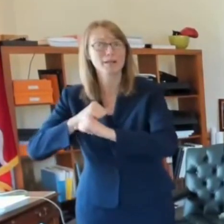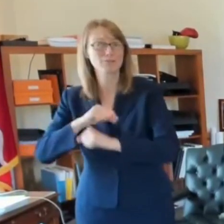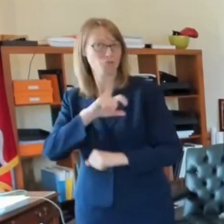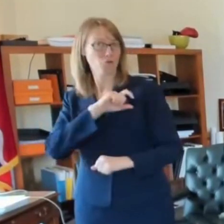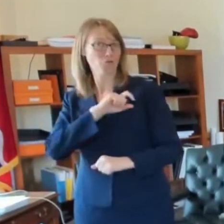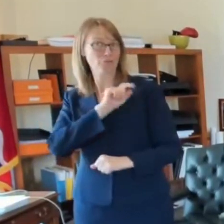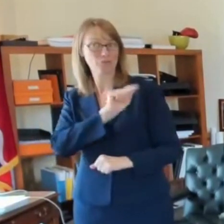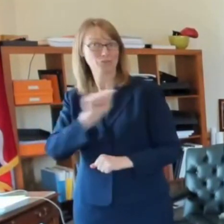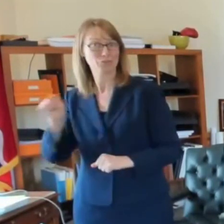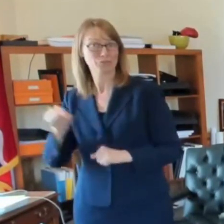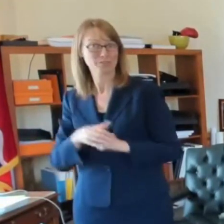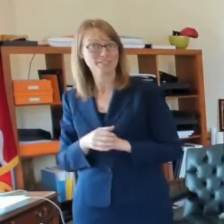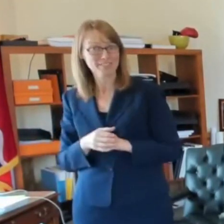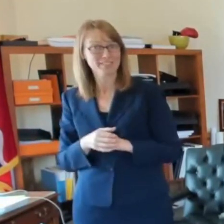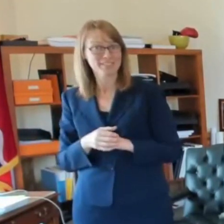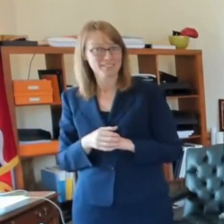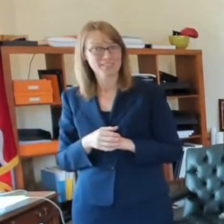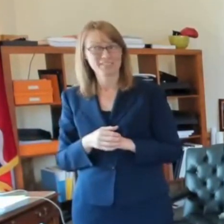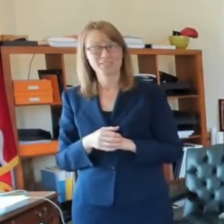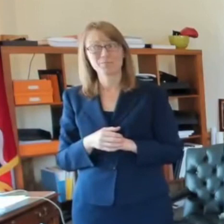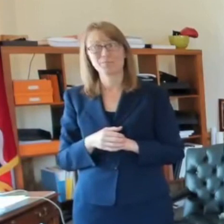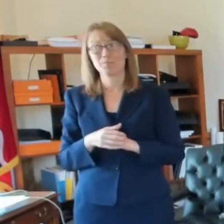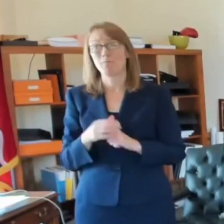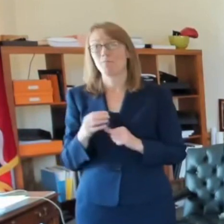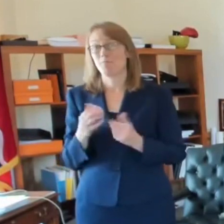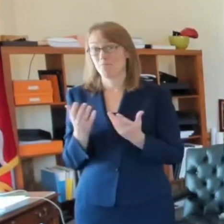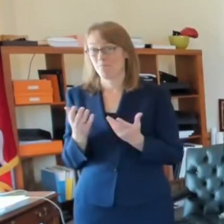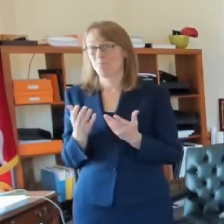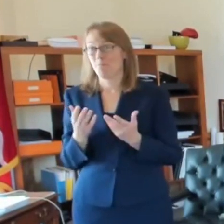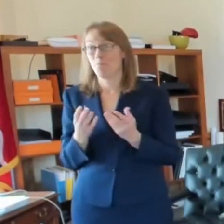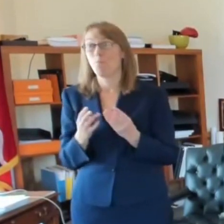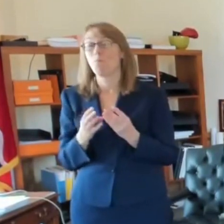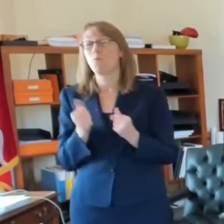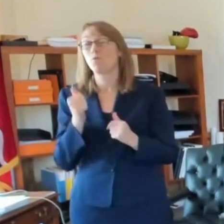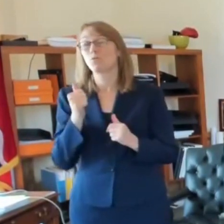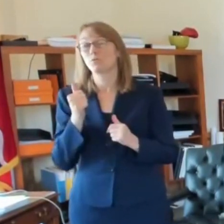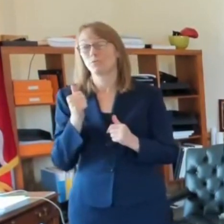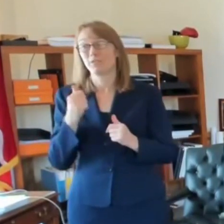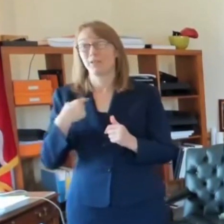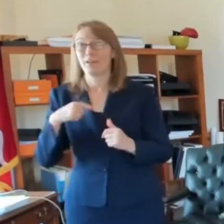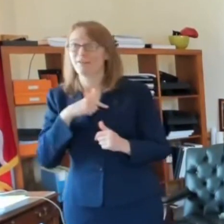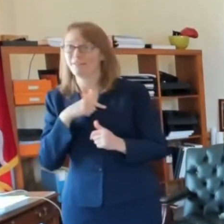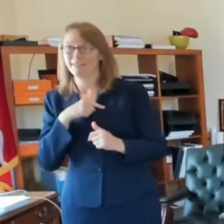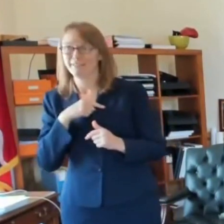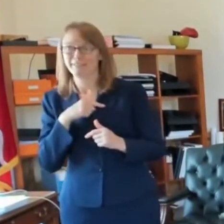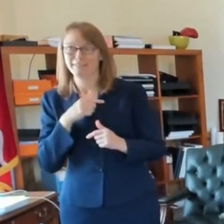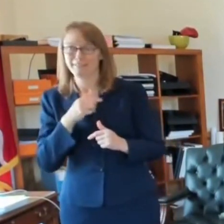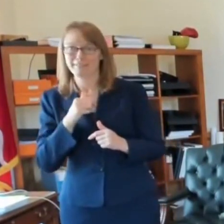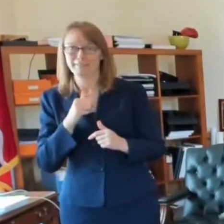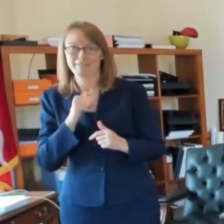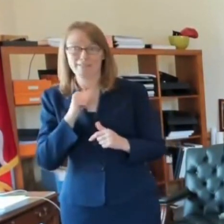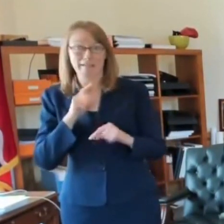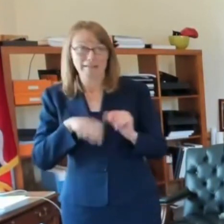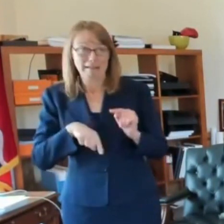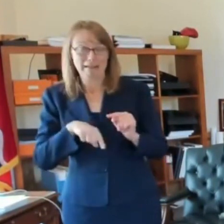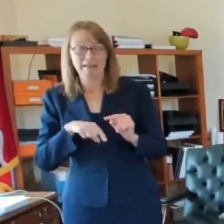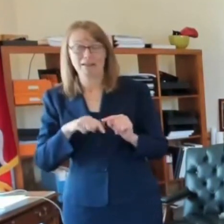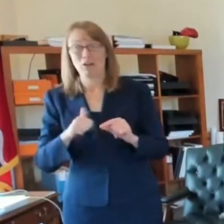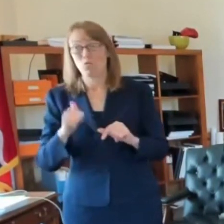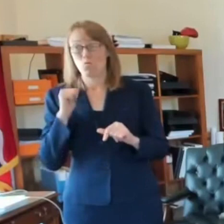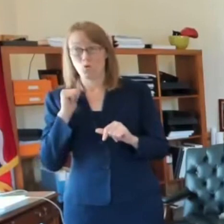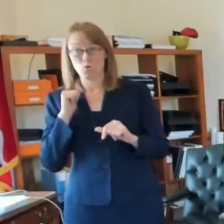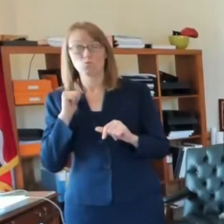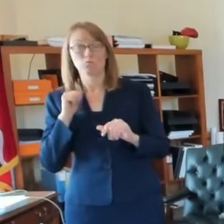that job, a job that most of us could not and would not do. So thankfully they do that job.